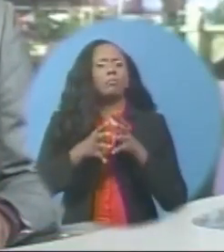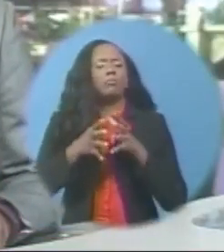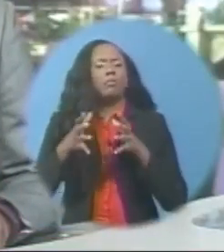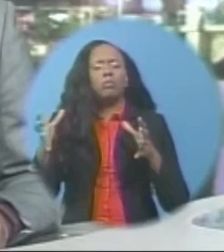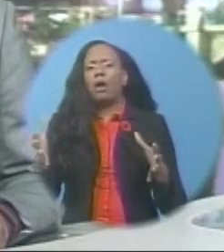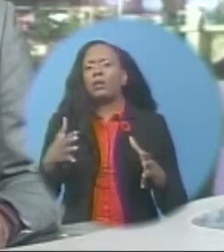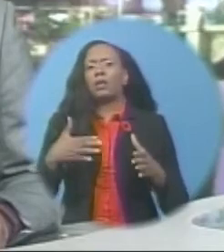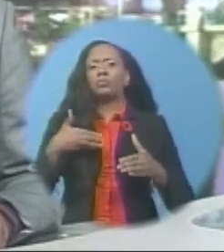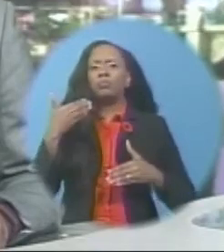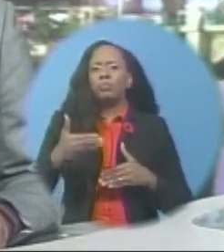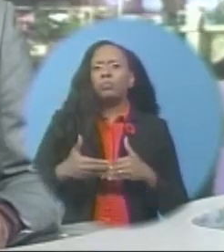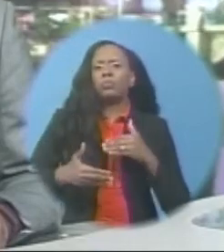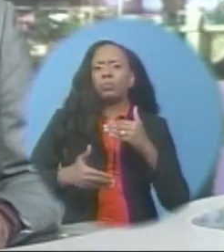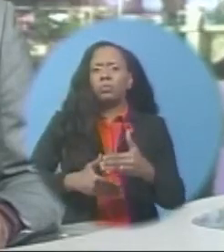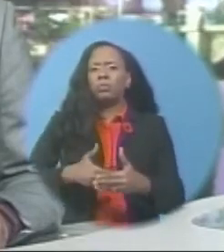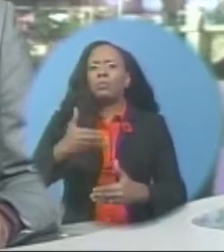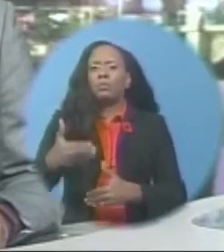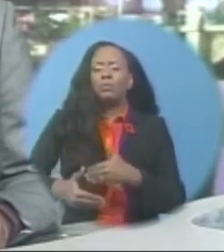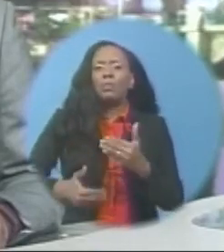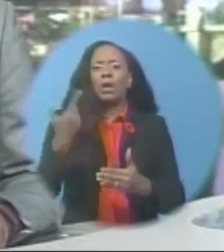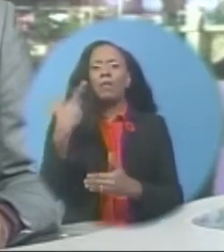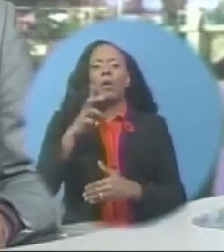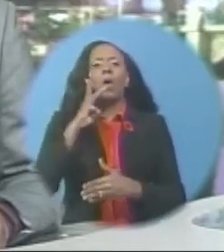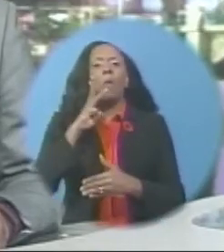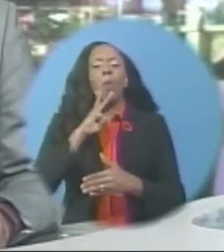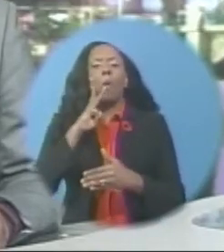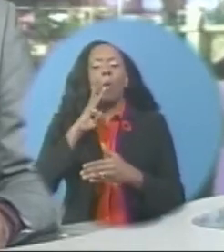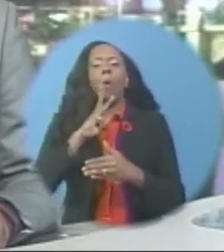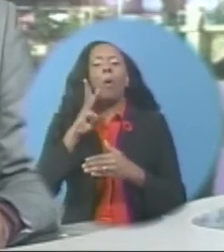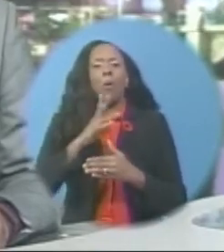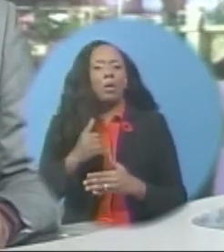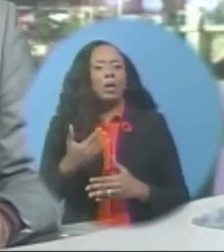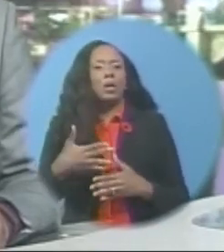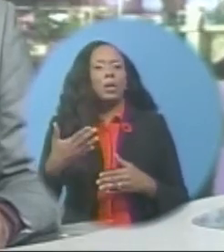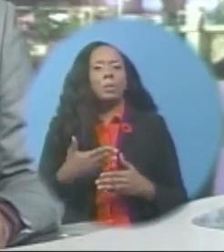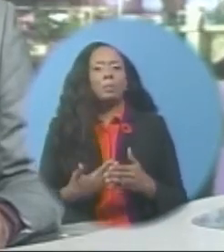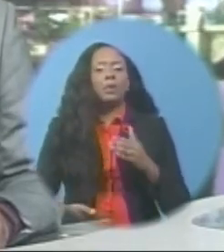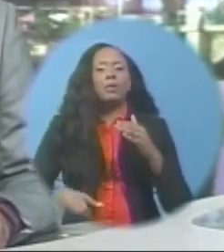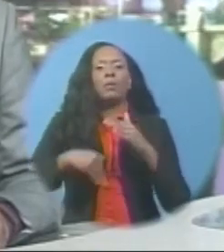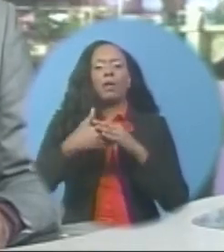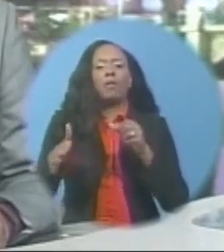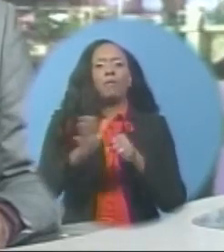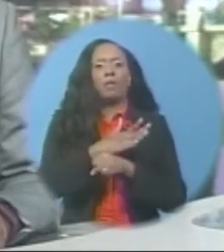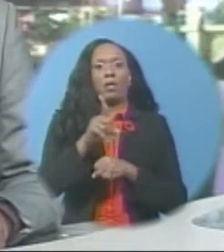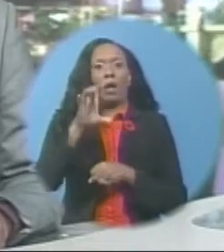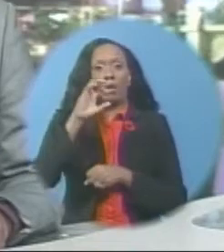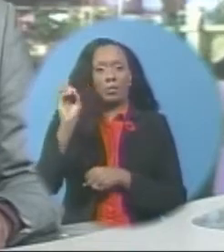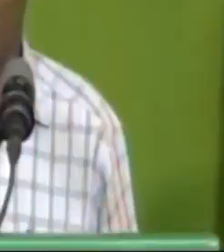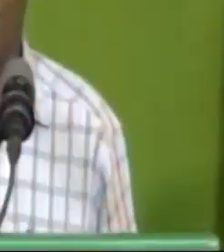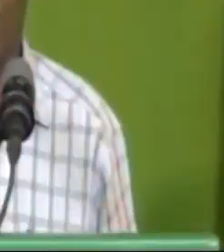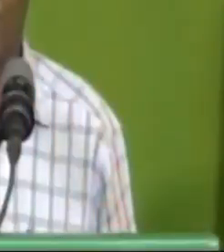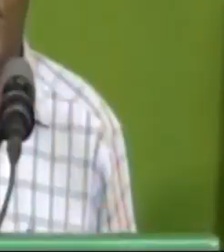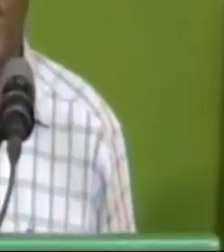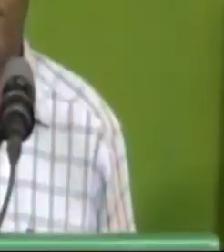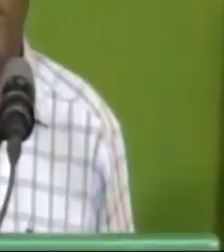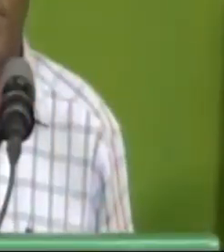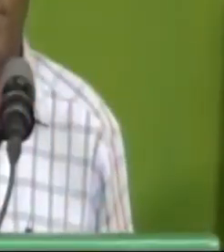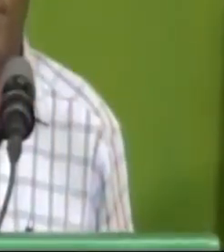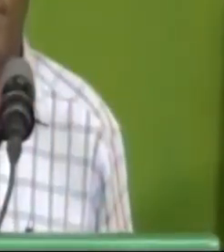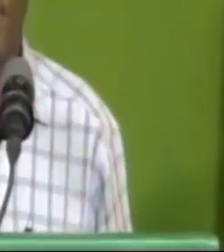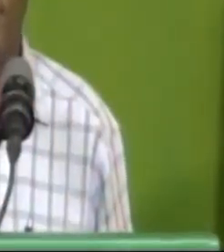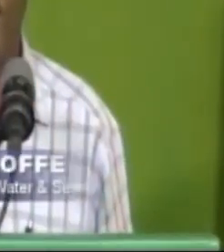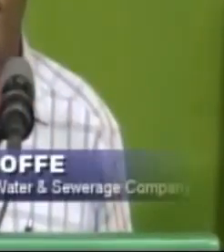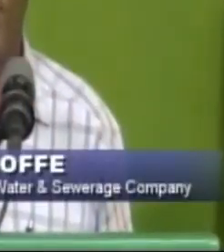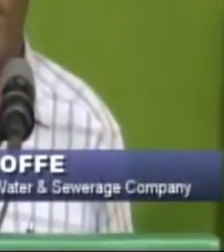says tremendous strides have been made in restoring water to affected communities. Over the last couple of weeks, we've